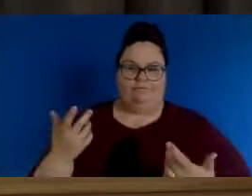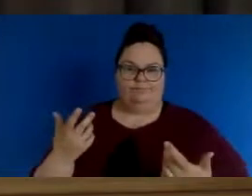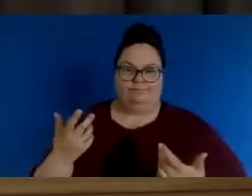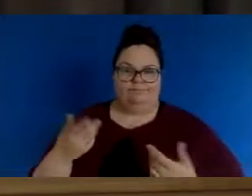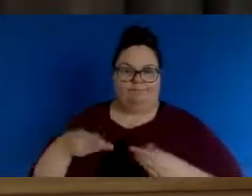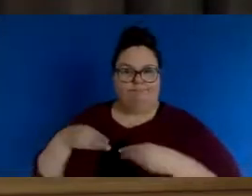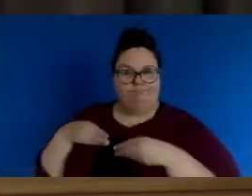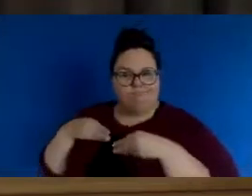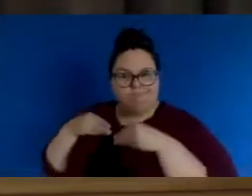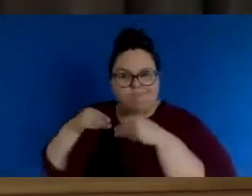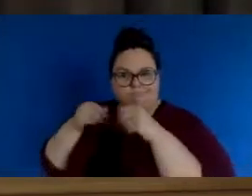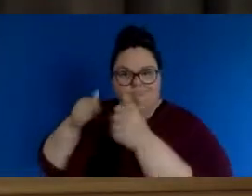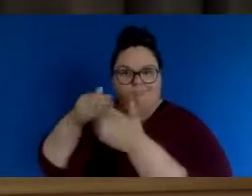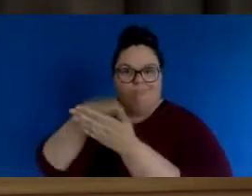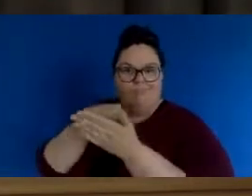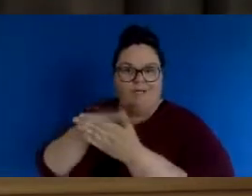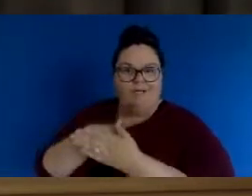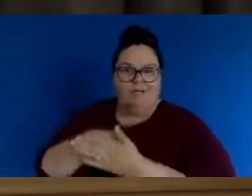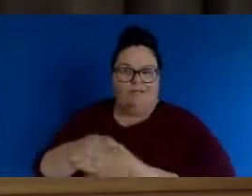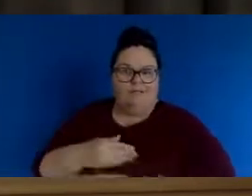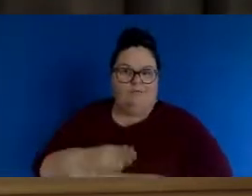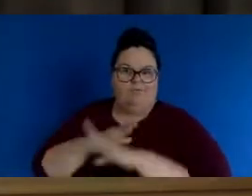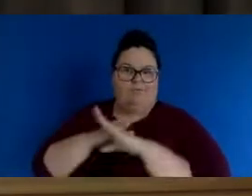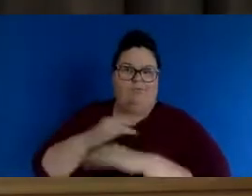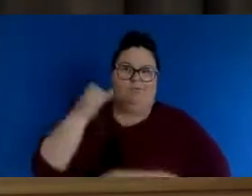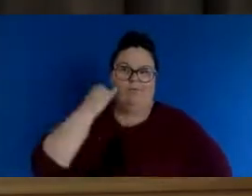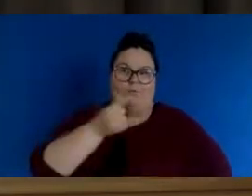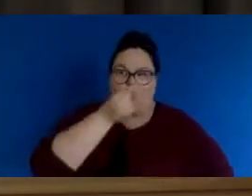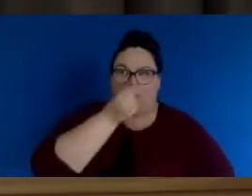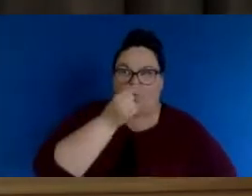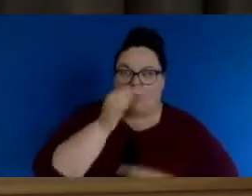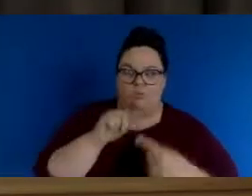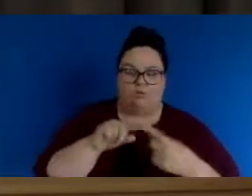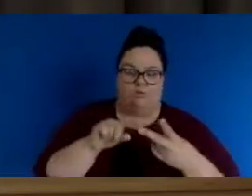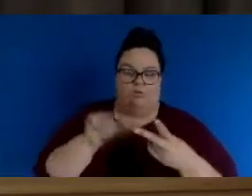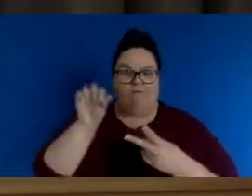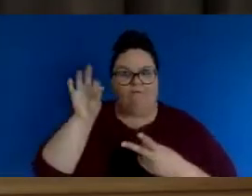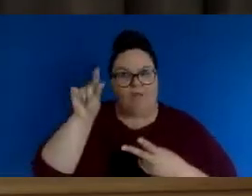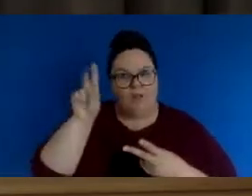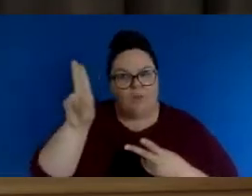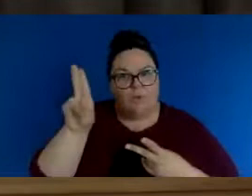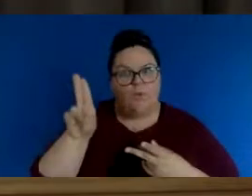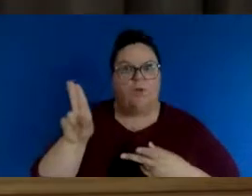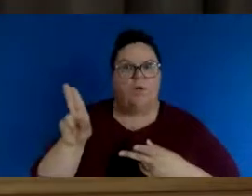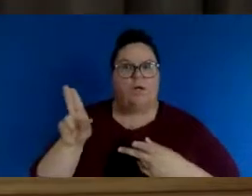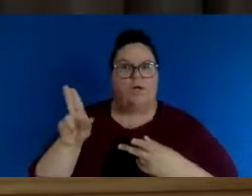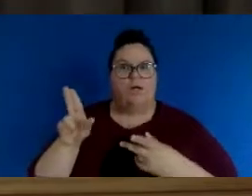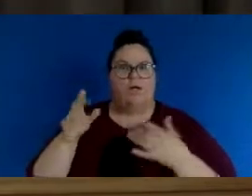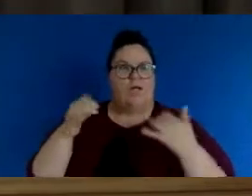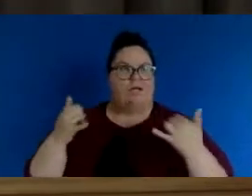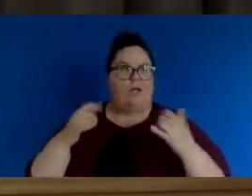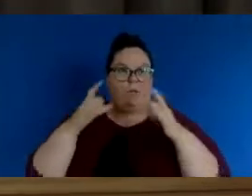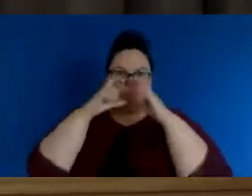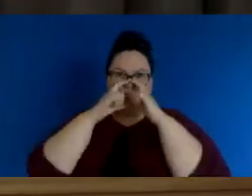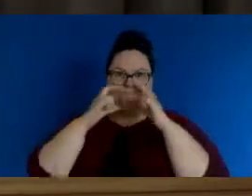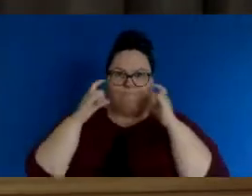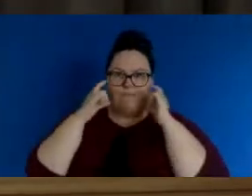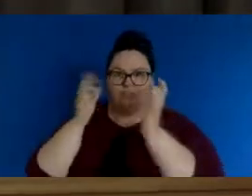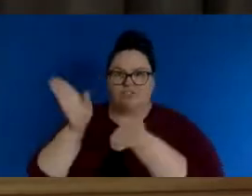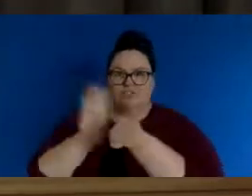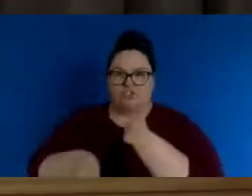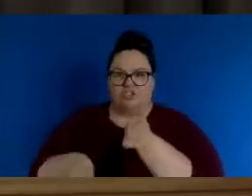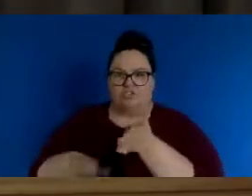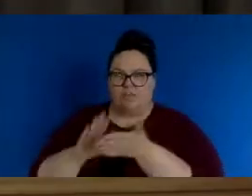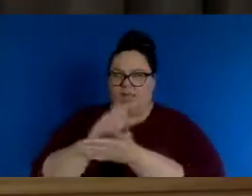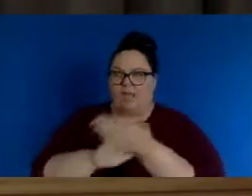preventative measures for getting colds and the flu, and quite frankly, we've seen how inexpensive a mask is, and washing our hands